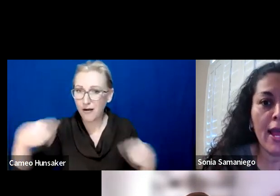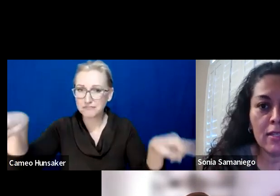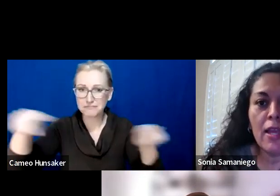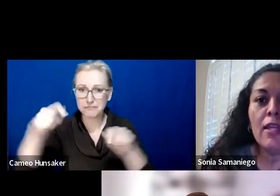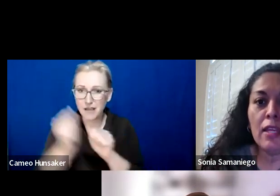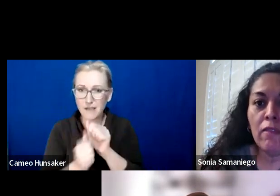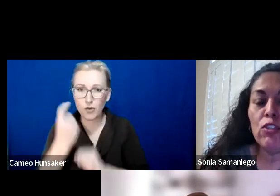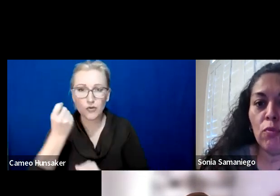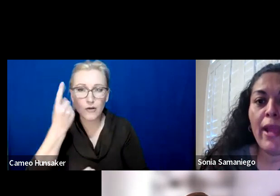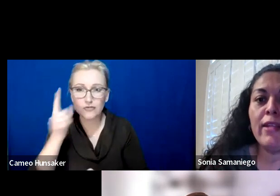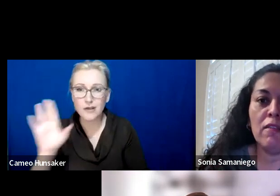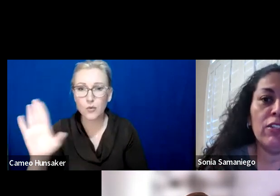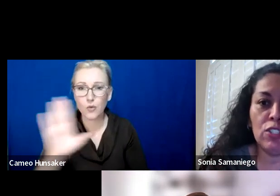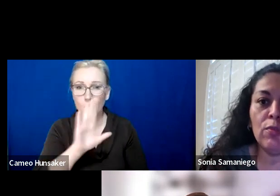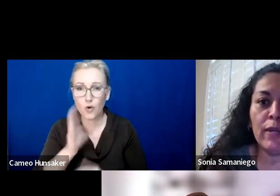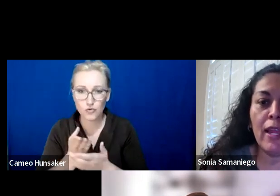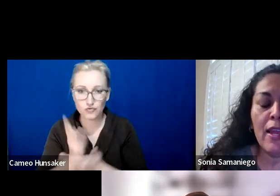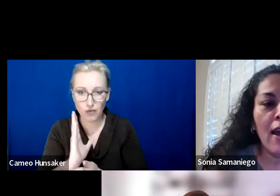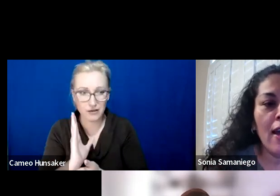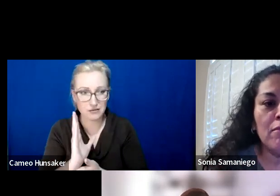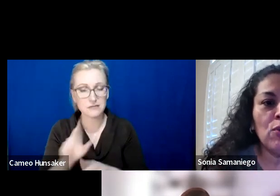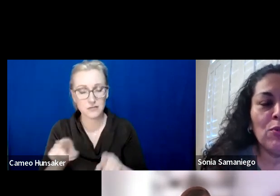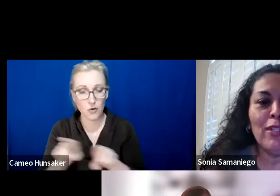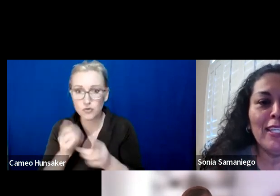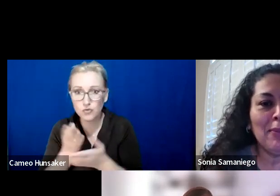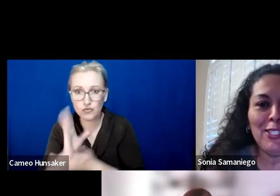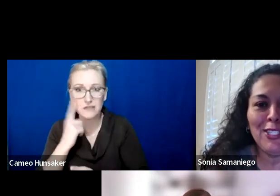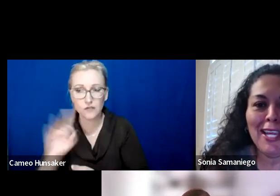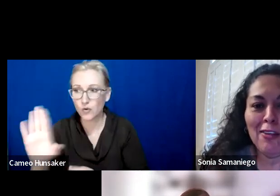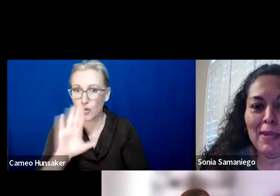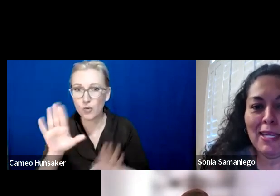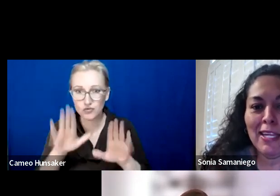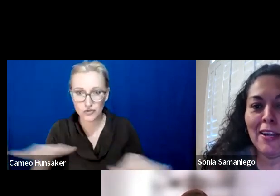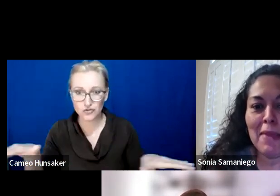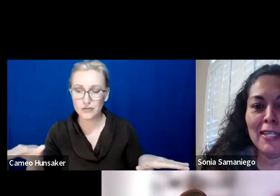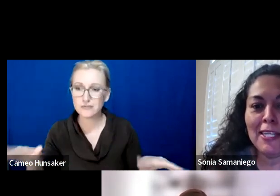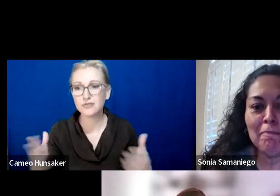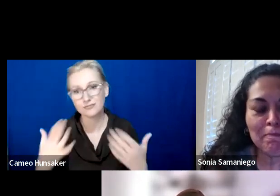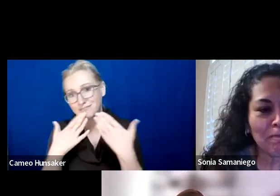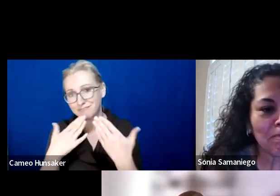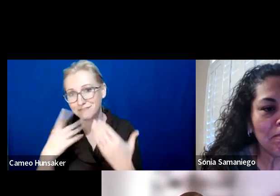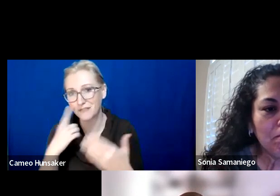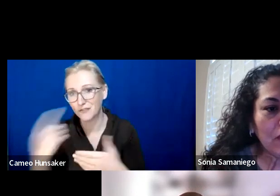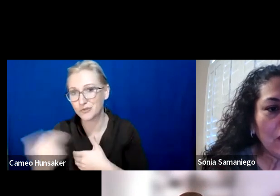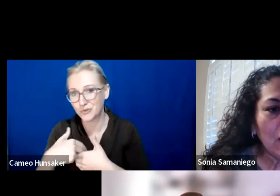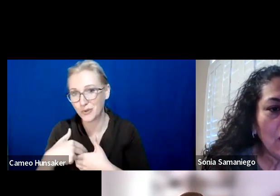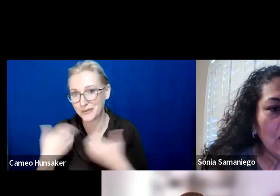parents as well as the individual rights of their children. So we really appreciate you being here, Amanda.